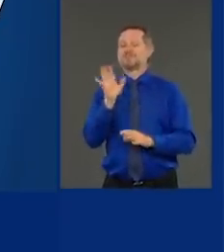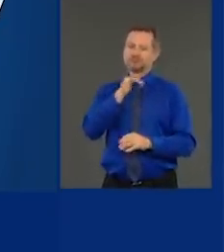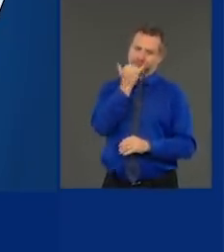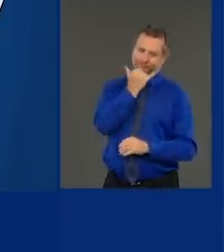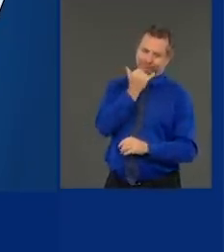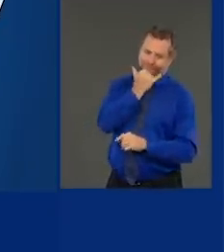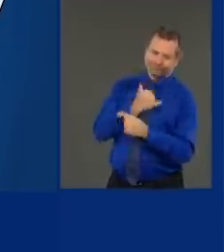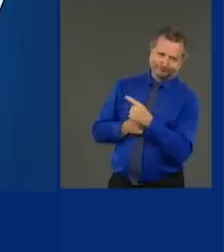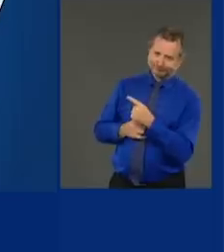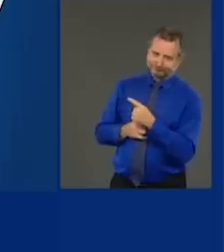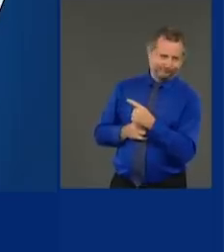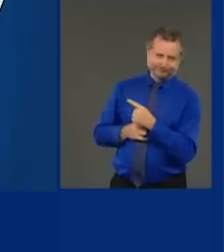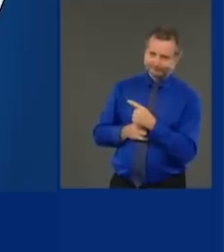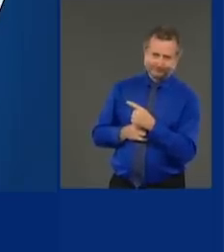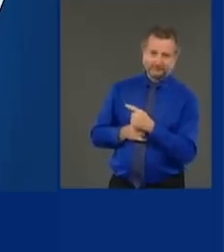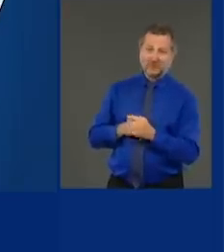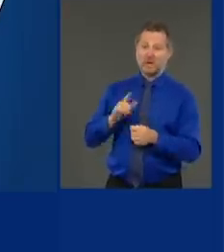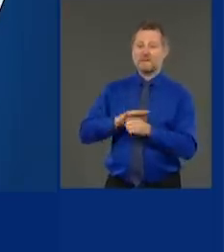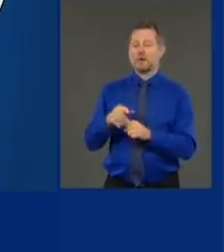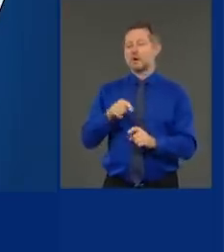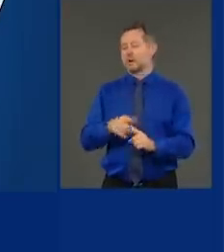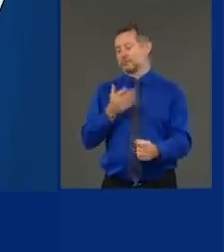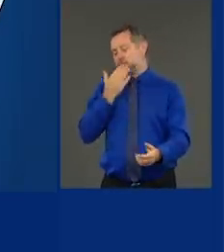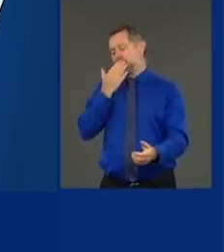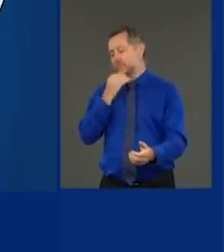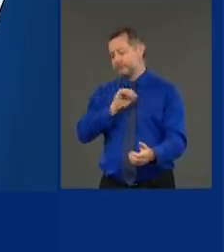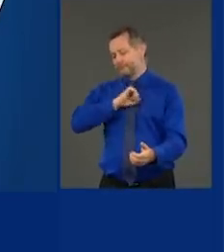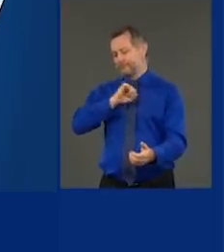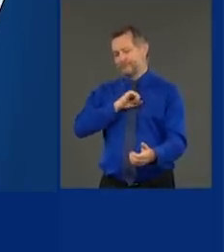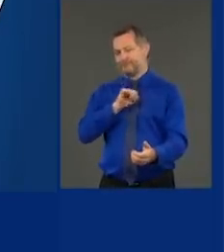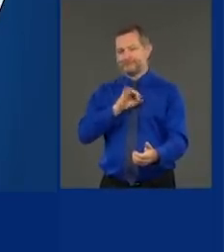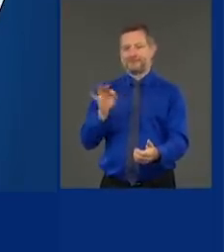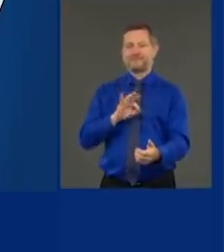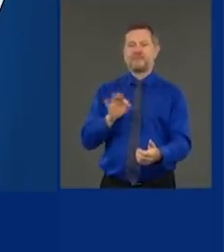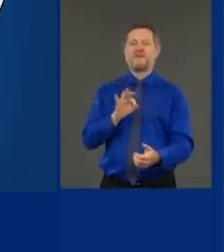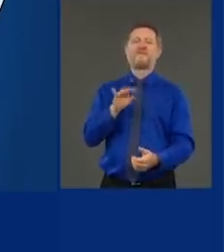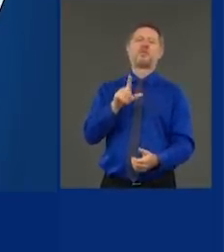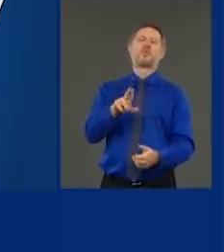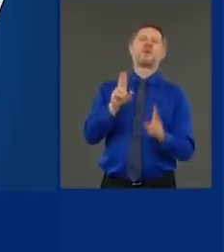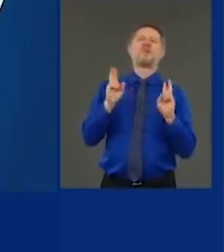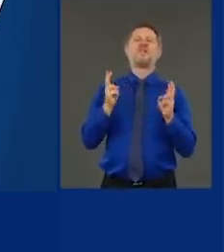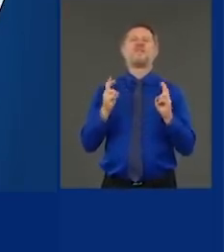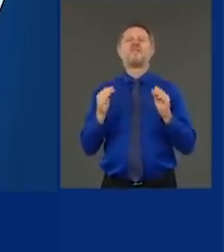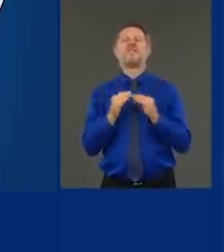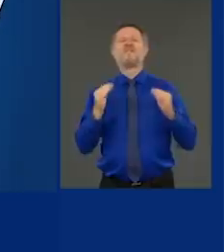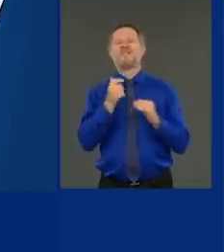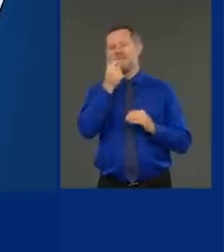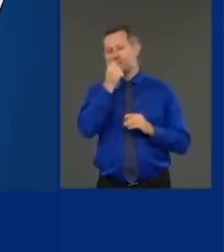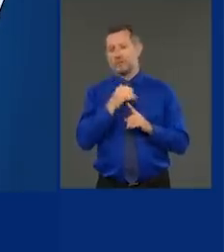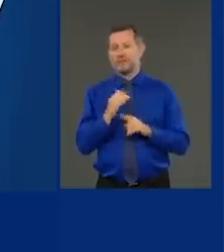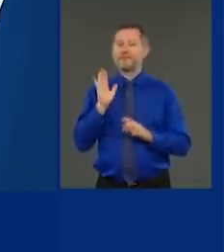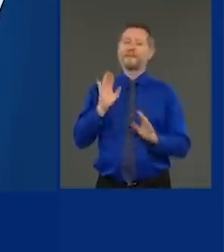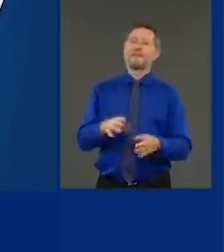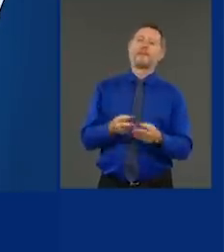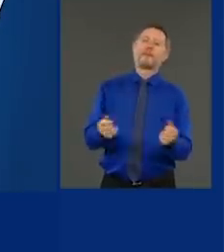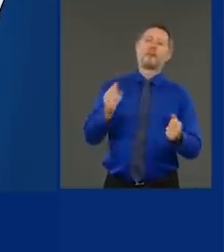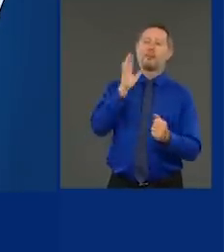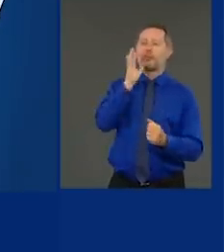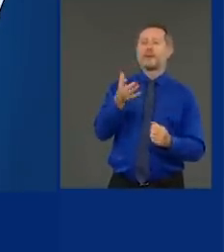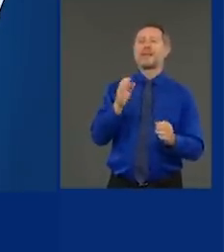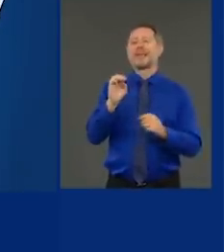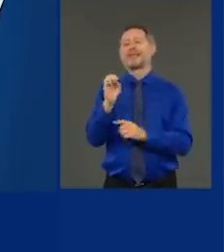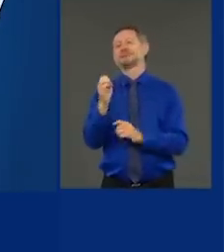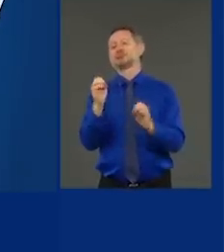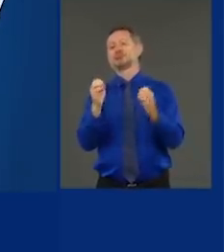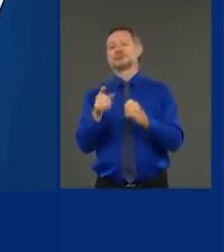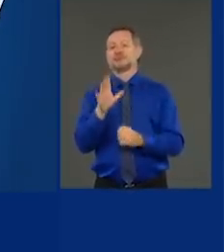COVID. It was a mistake to say it's just the flu. It was a mistake to say it's gone by Easter. It was a mistake to